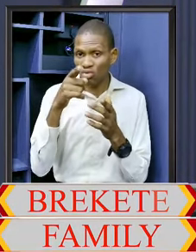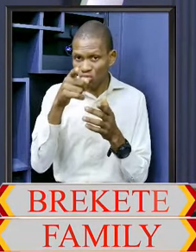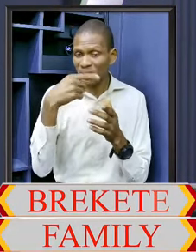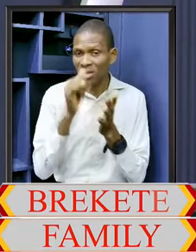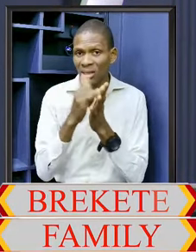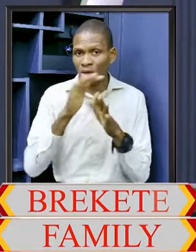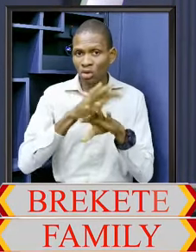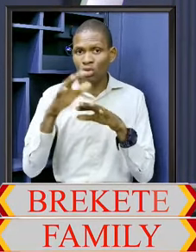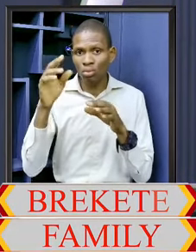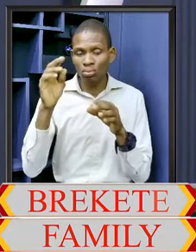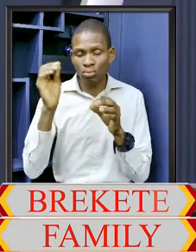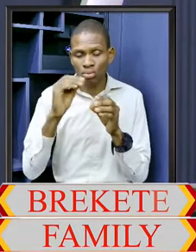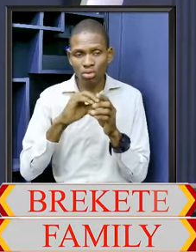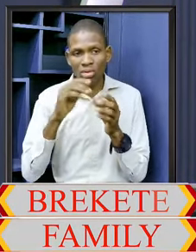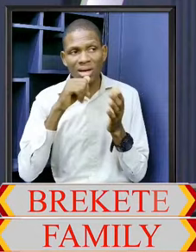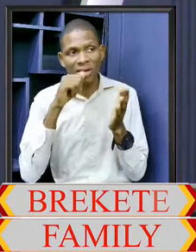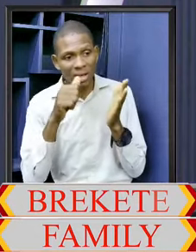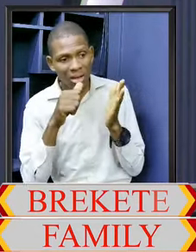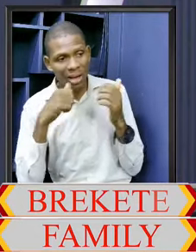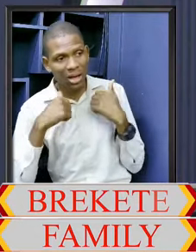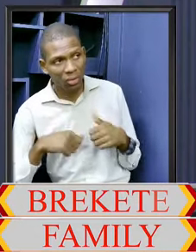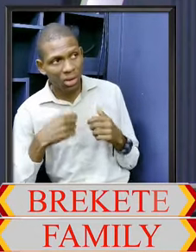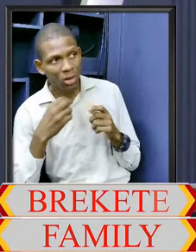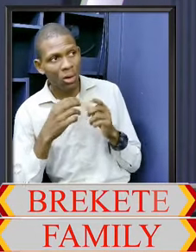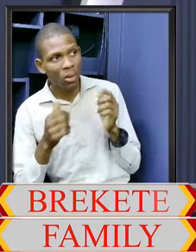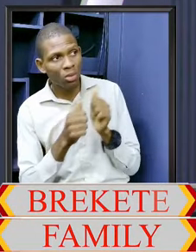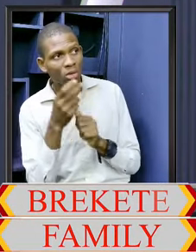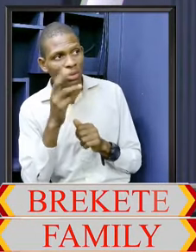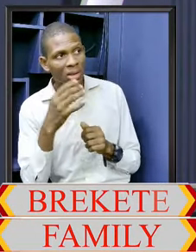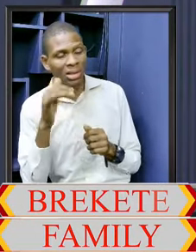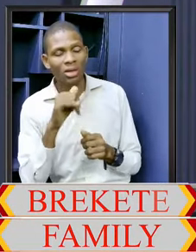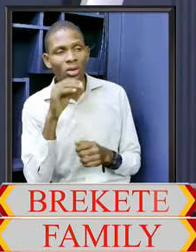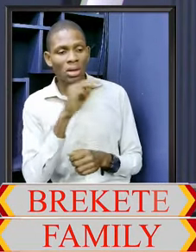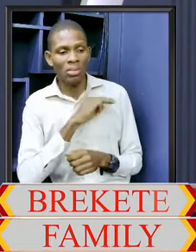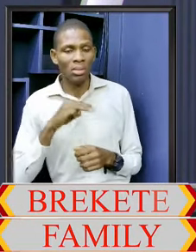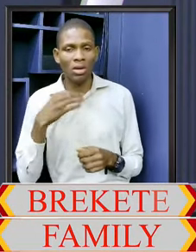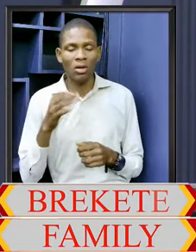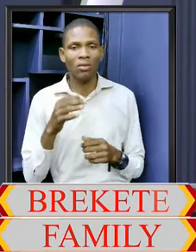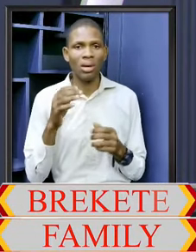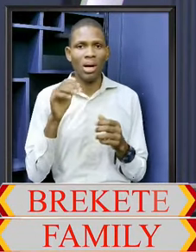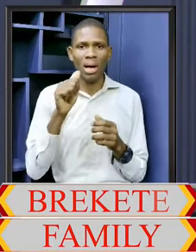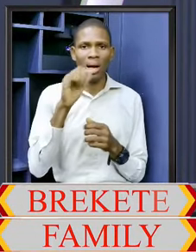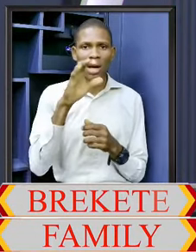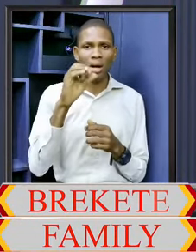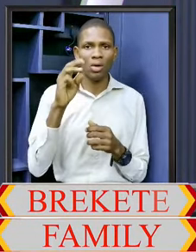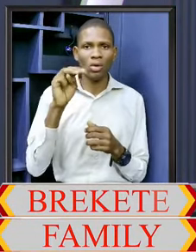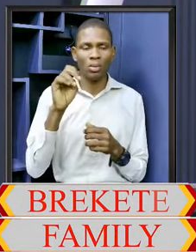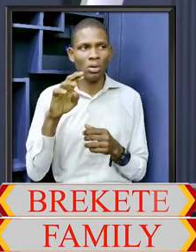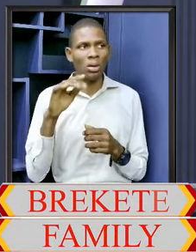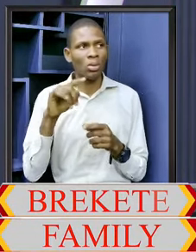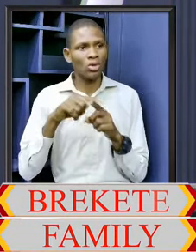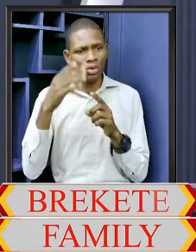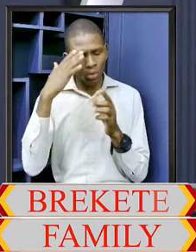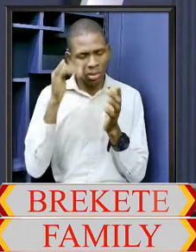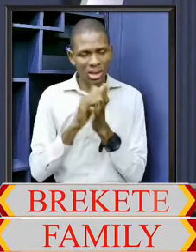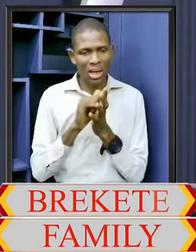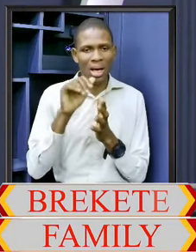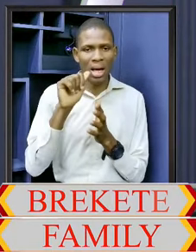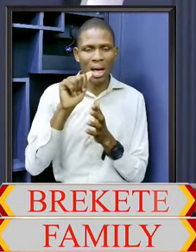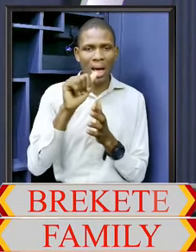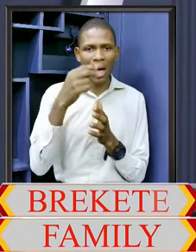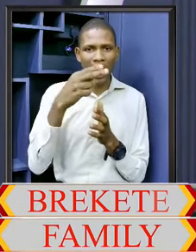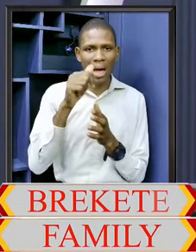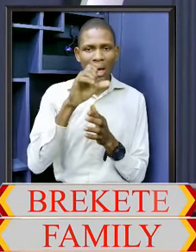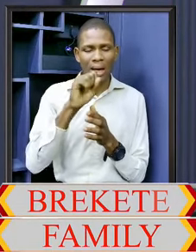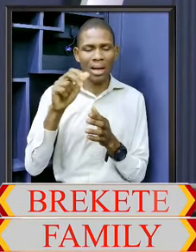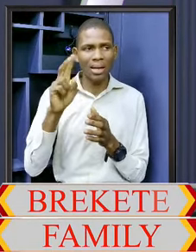put any contact. Some of them, or most of them, they no be members of Akumura. But you know, say Hassan Abuna, no, member of Akomora. I